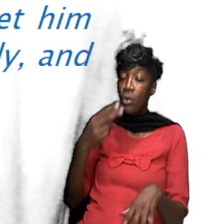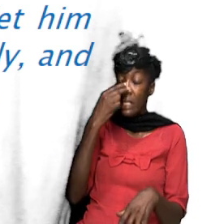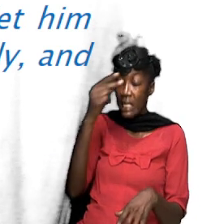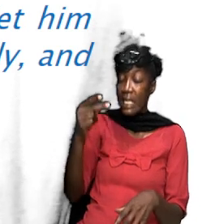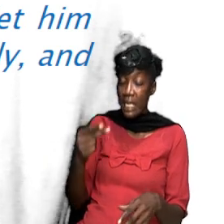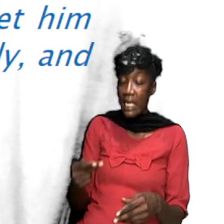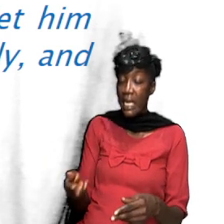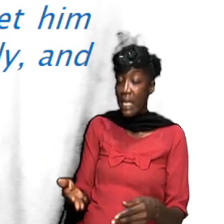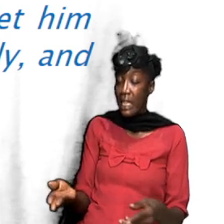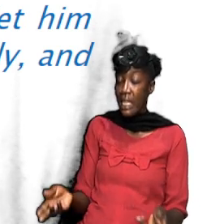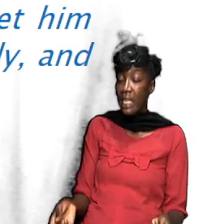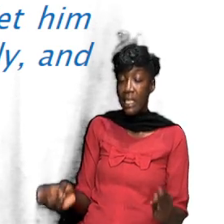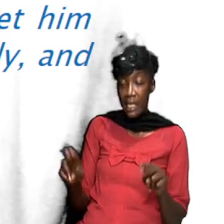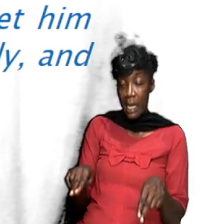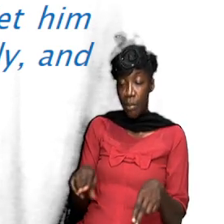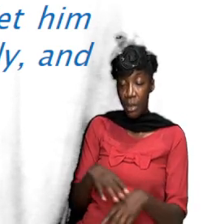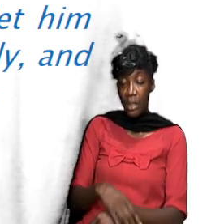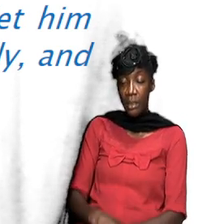happen.